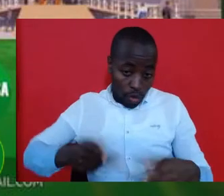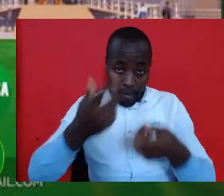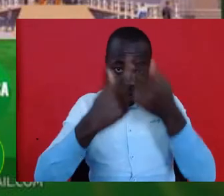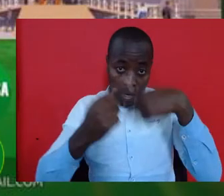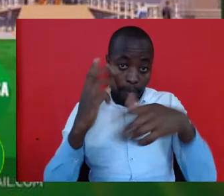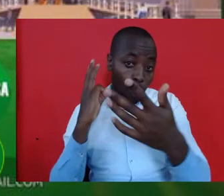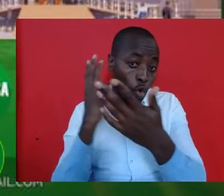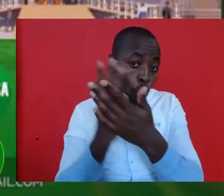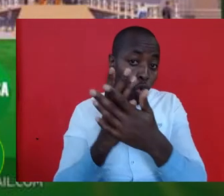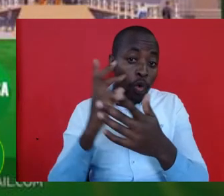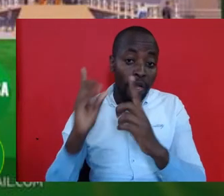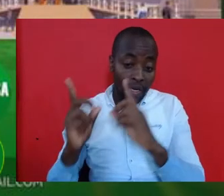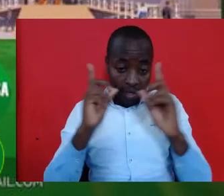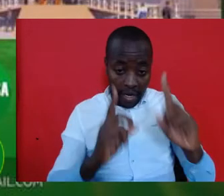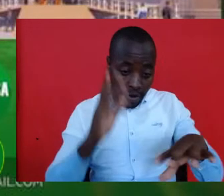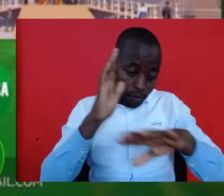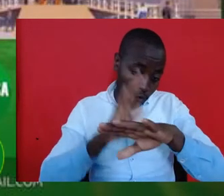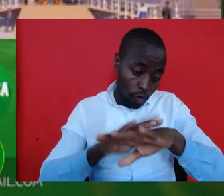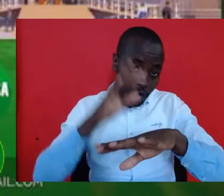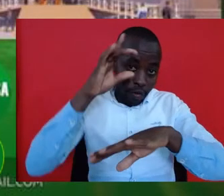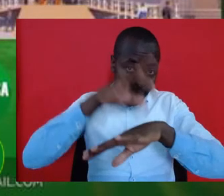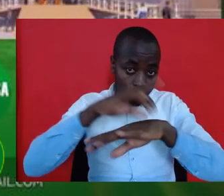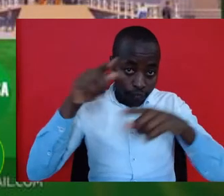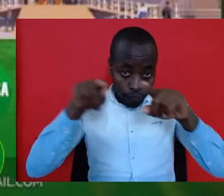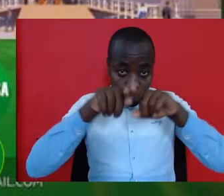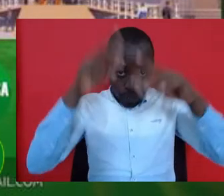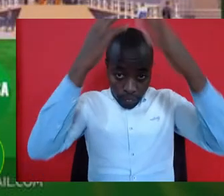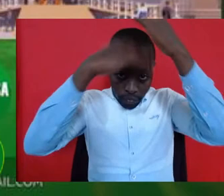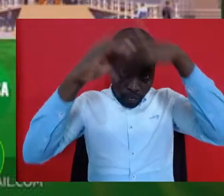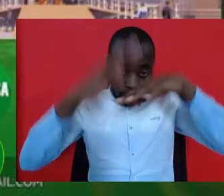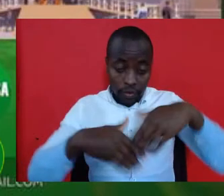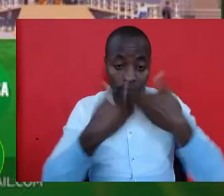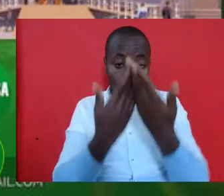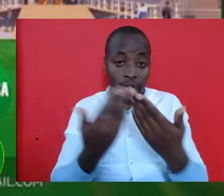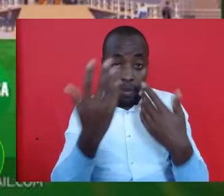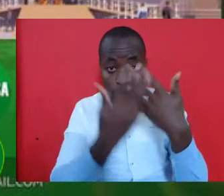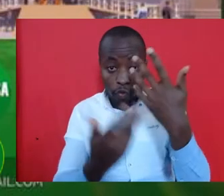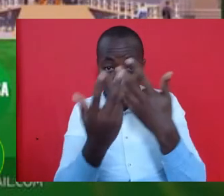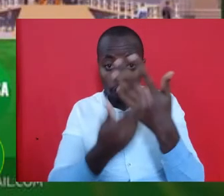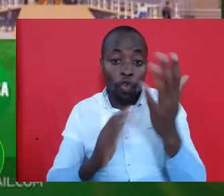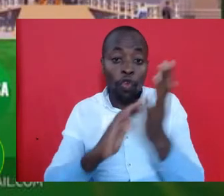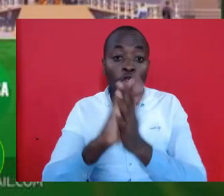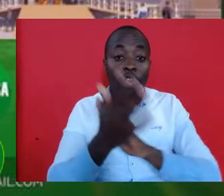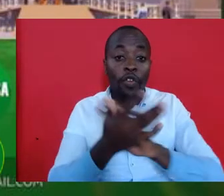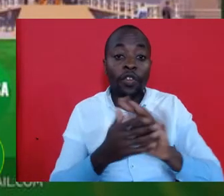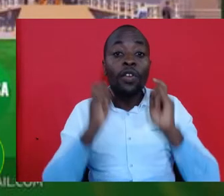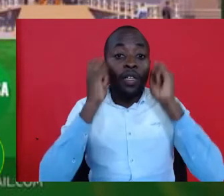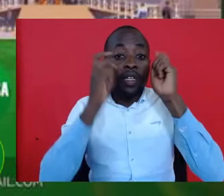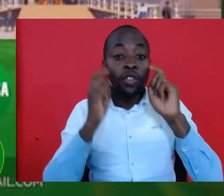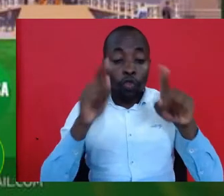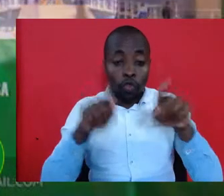your will be done on earth as it is in heaven. Give us this day our daily bread.